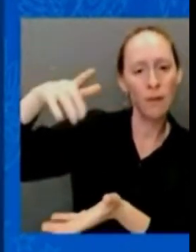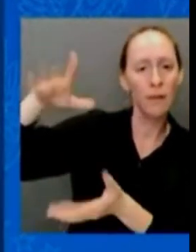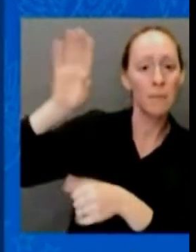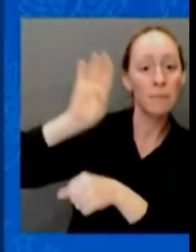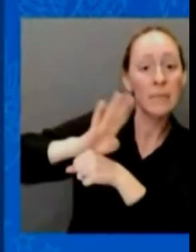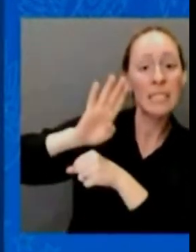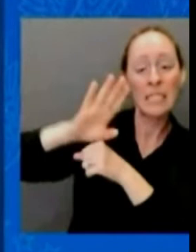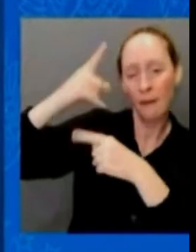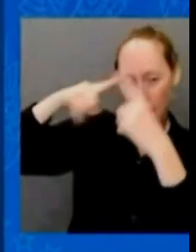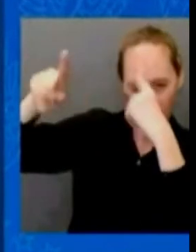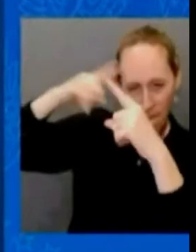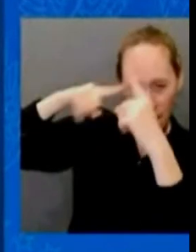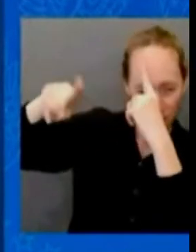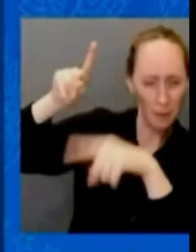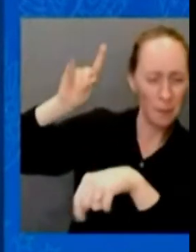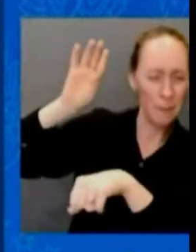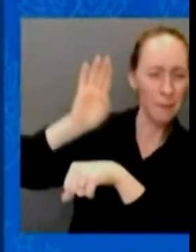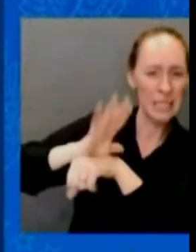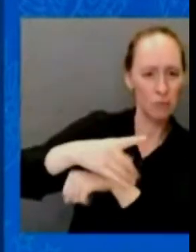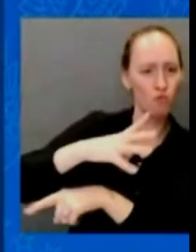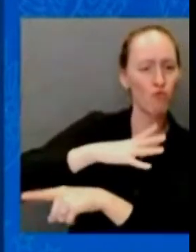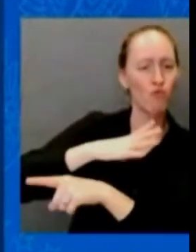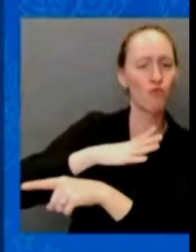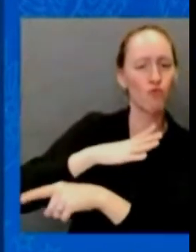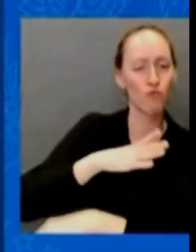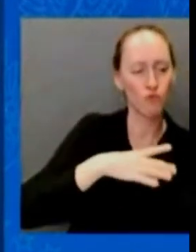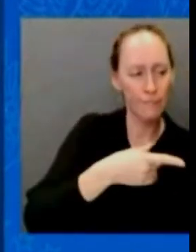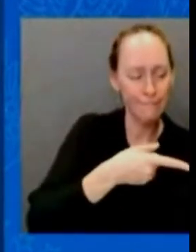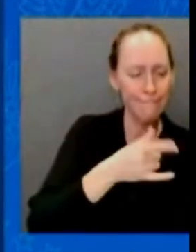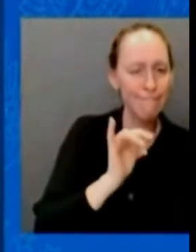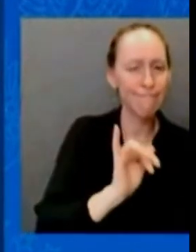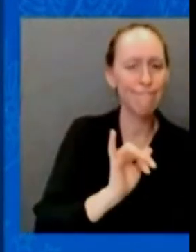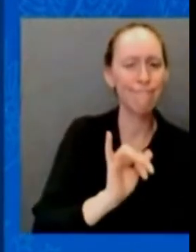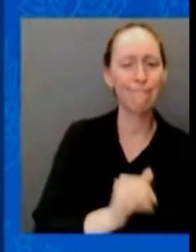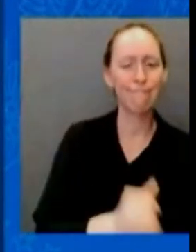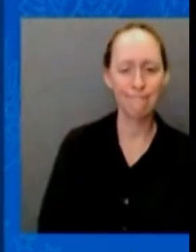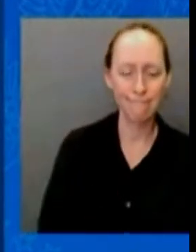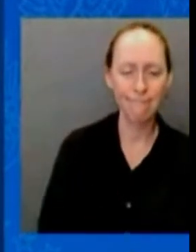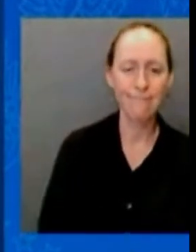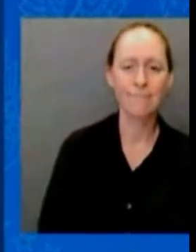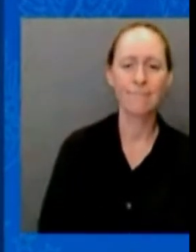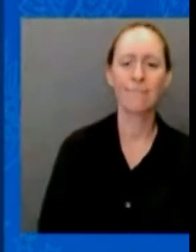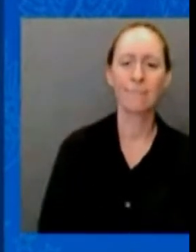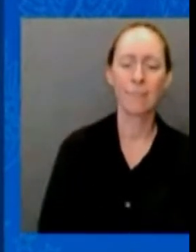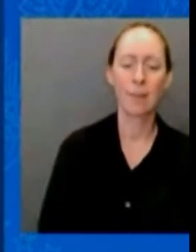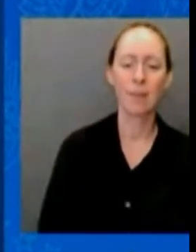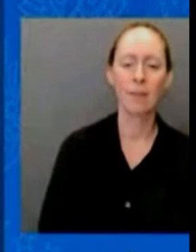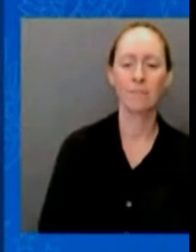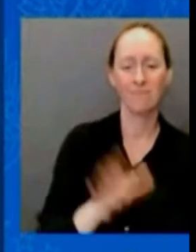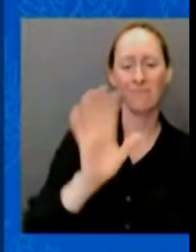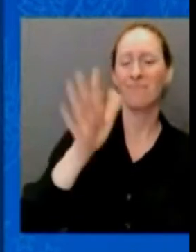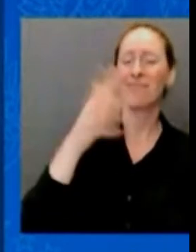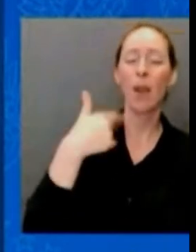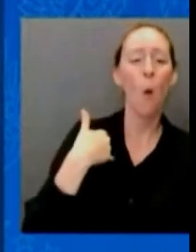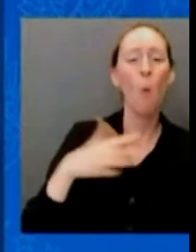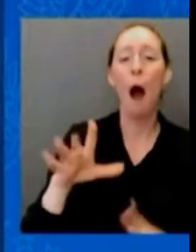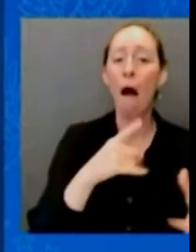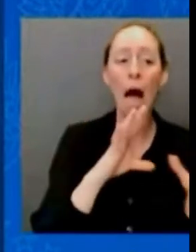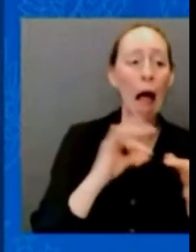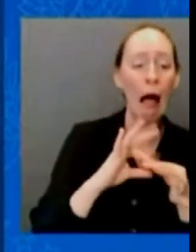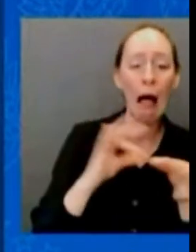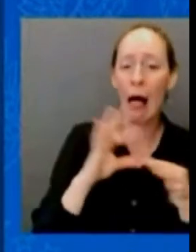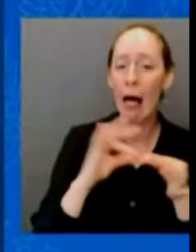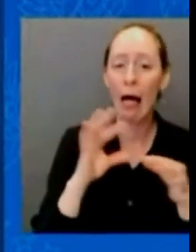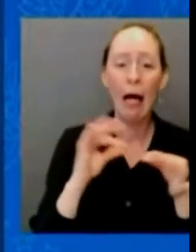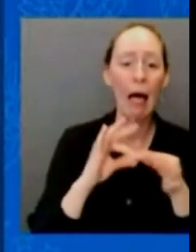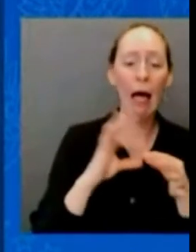reducing the deficit at the same time. I don't want to hear about big spending Democrats creating the deficit. Let me give you the facts. The very deficit